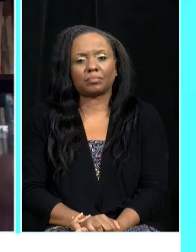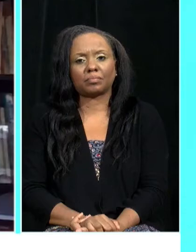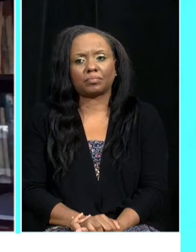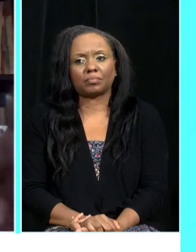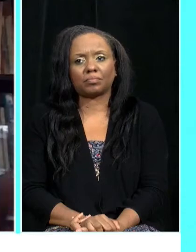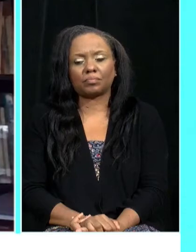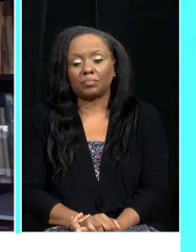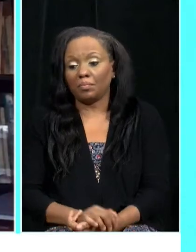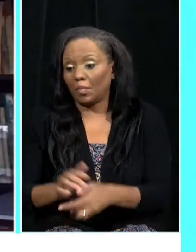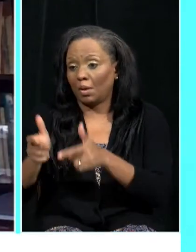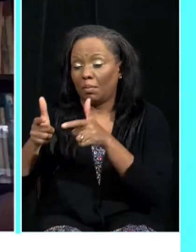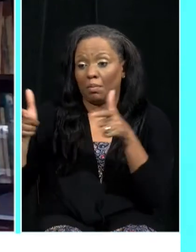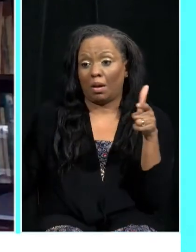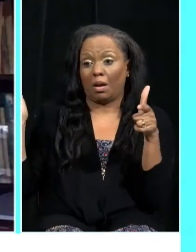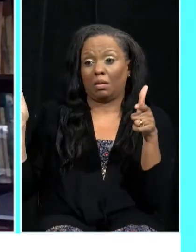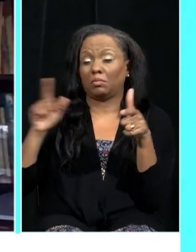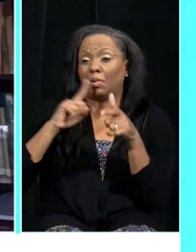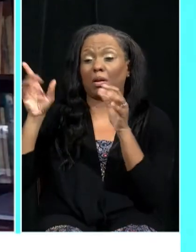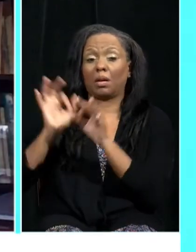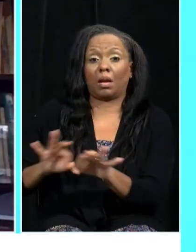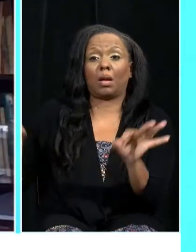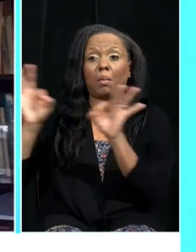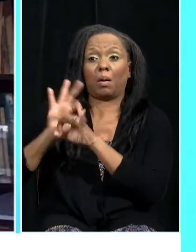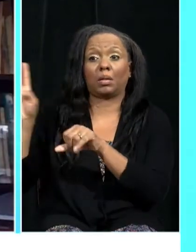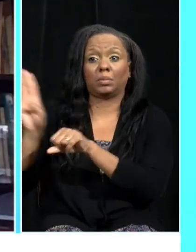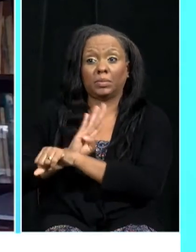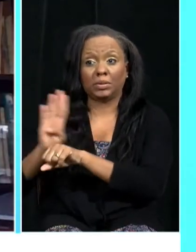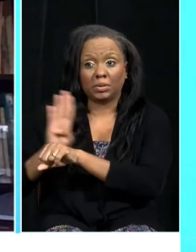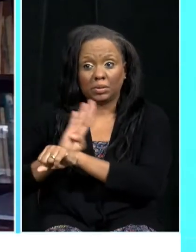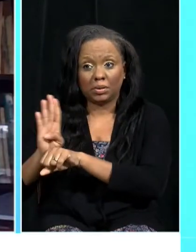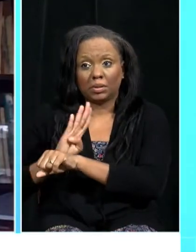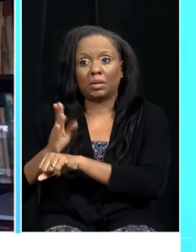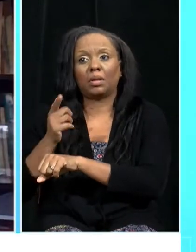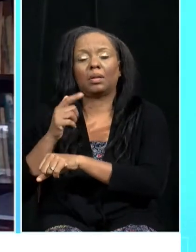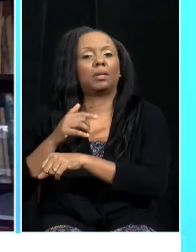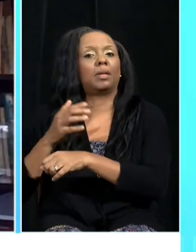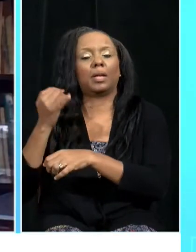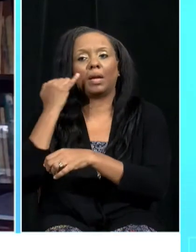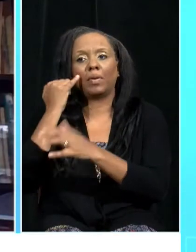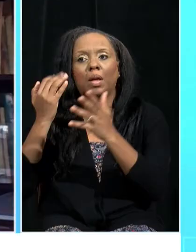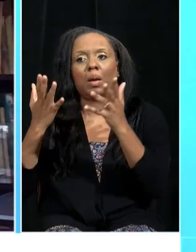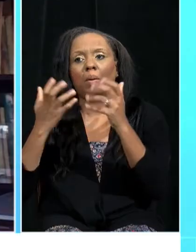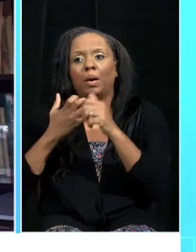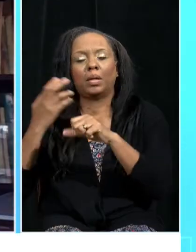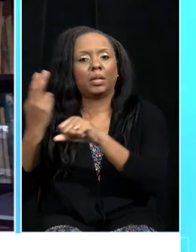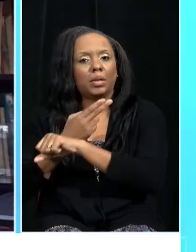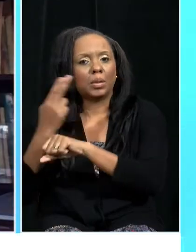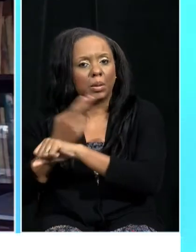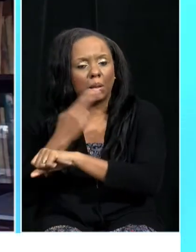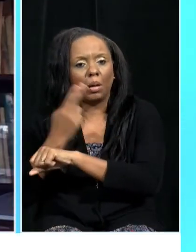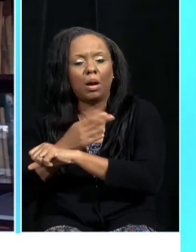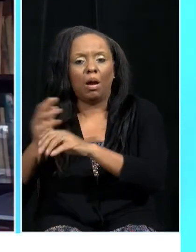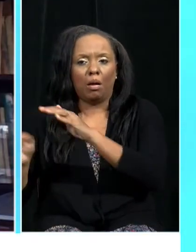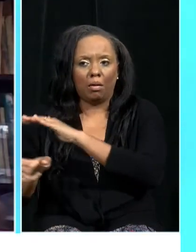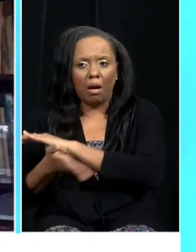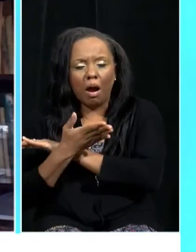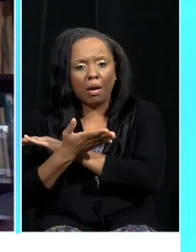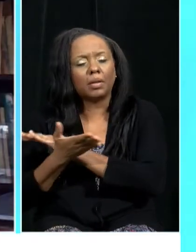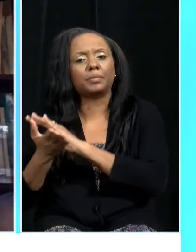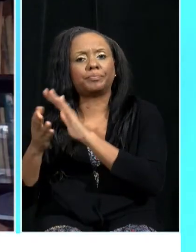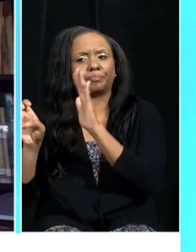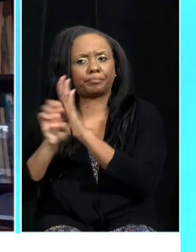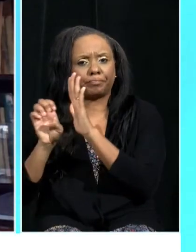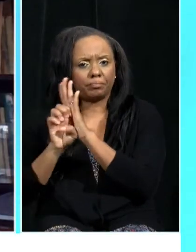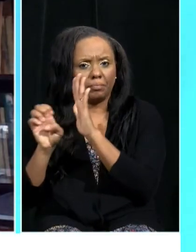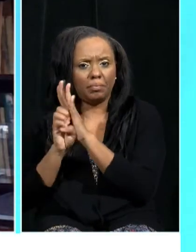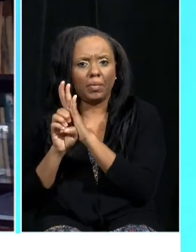an important aspect of business success. I mean, if you use a cricket analogy, is the wicket they have to bat on, but it doesn't